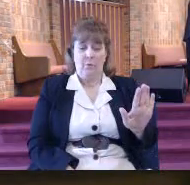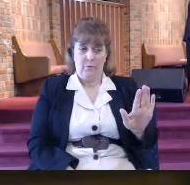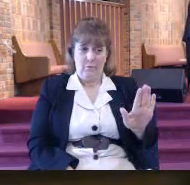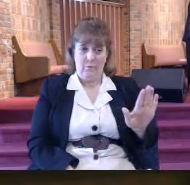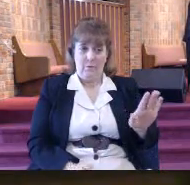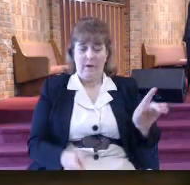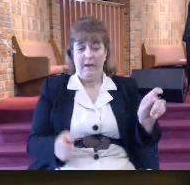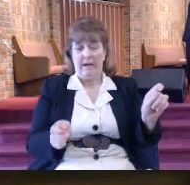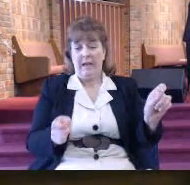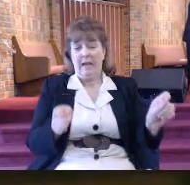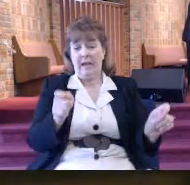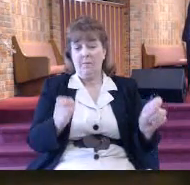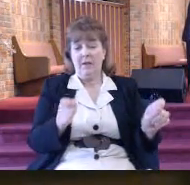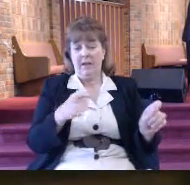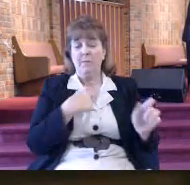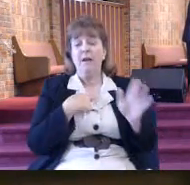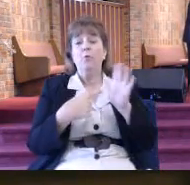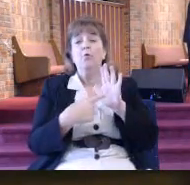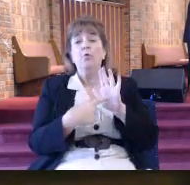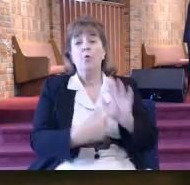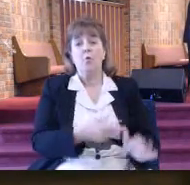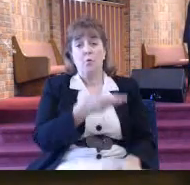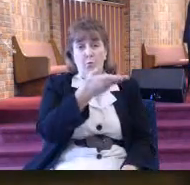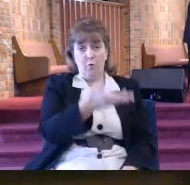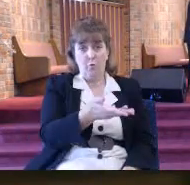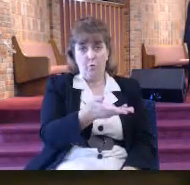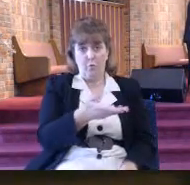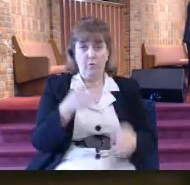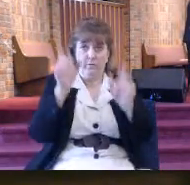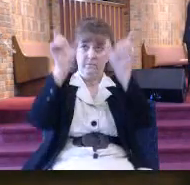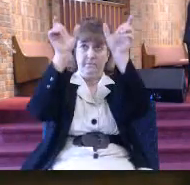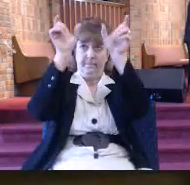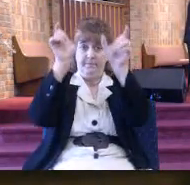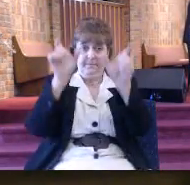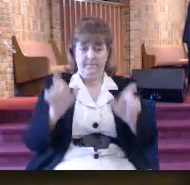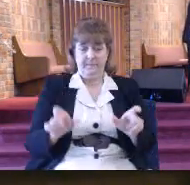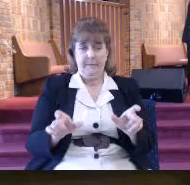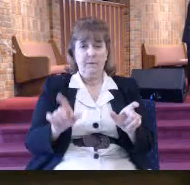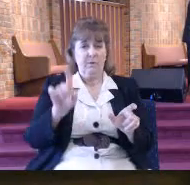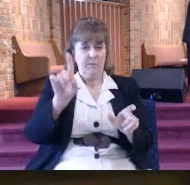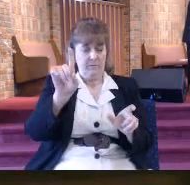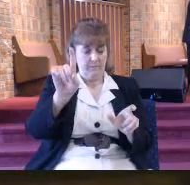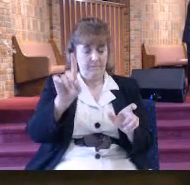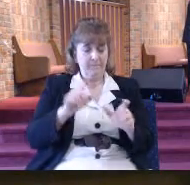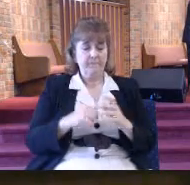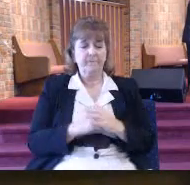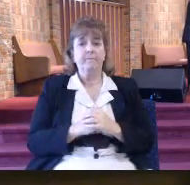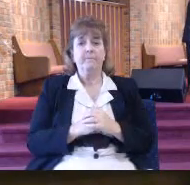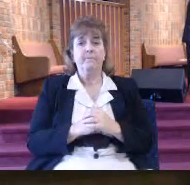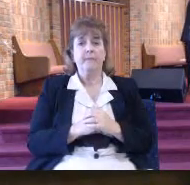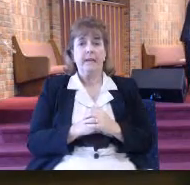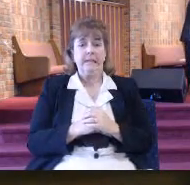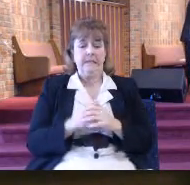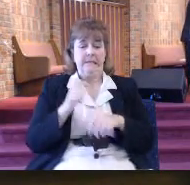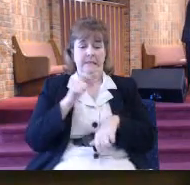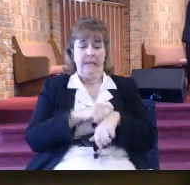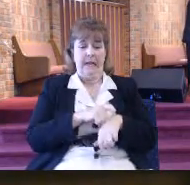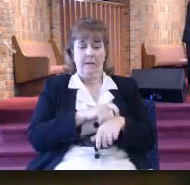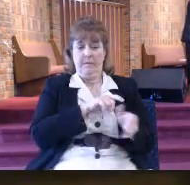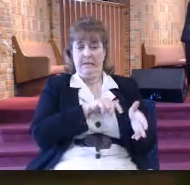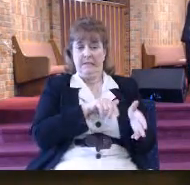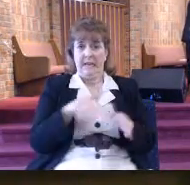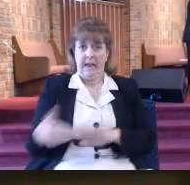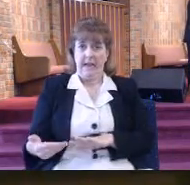the numbers here just a second. And let's suppose for just a minute that your time has run out completely.